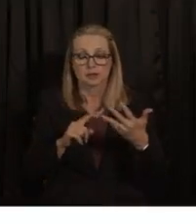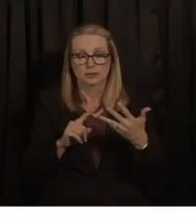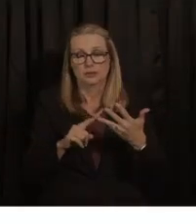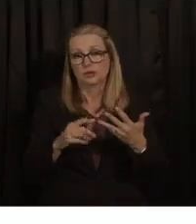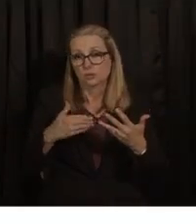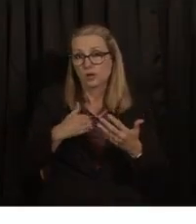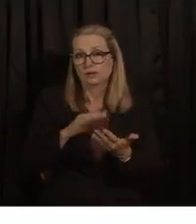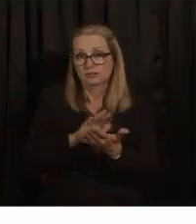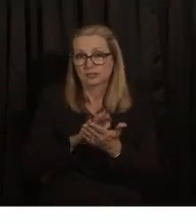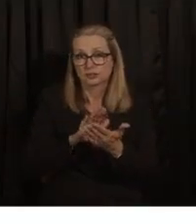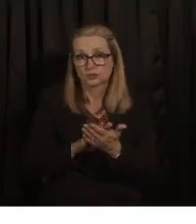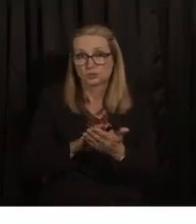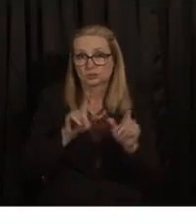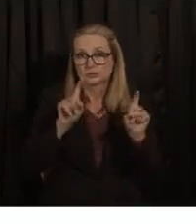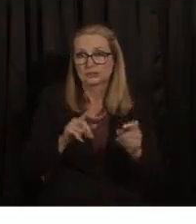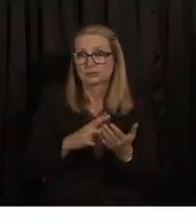program.